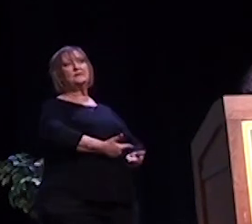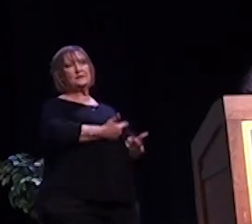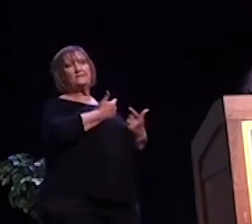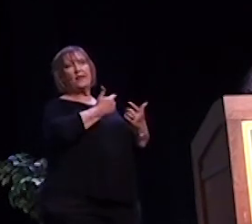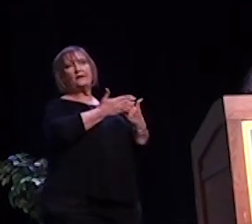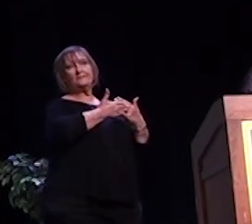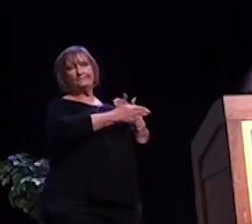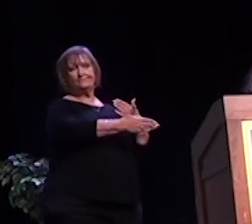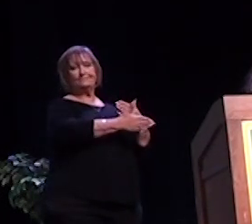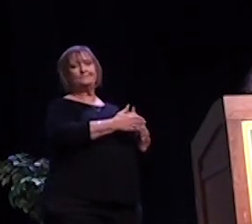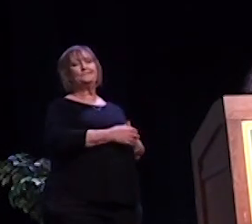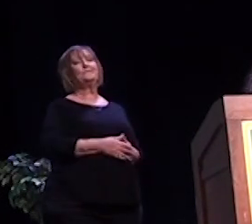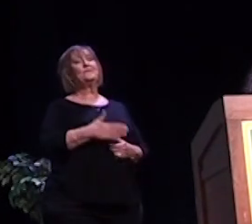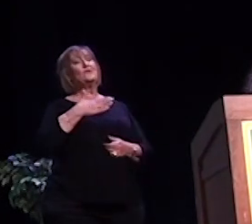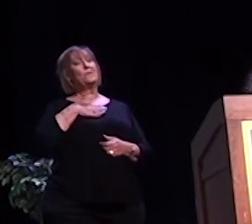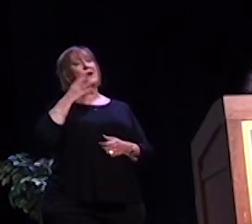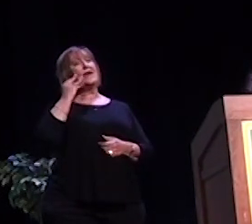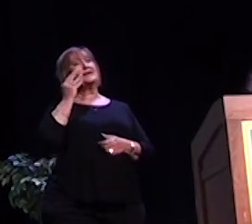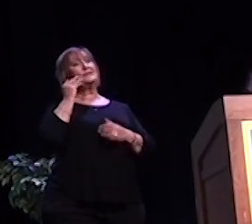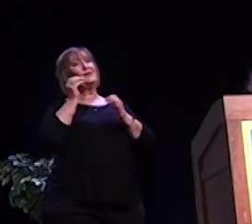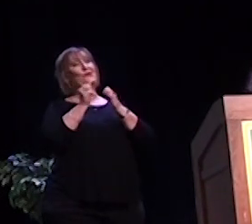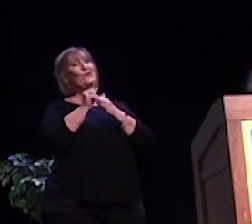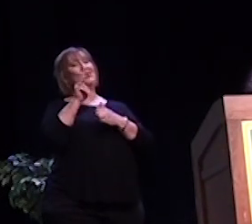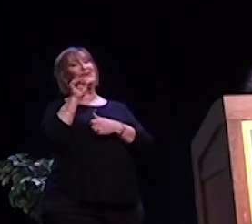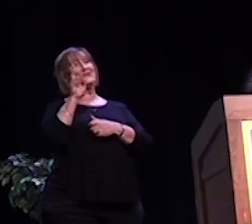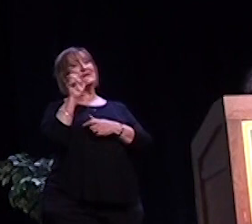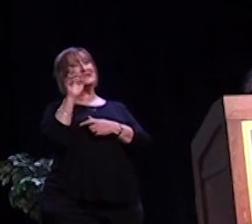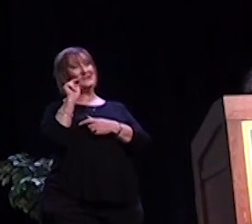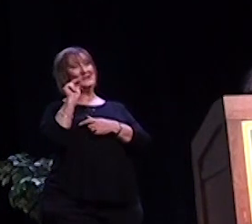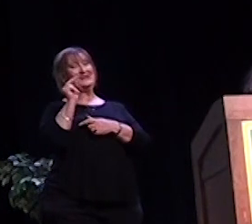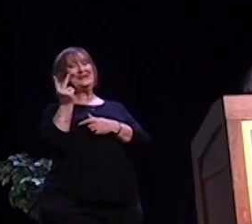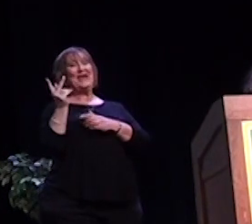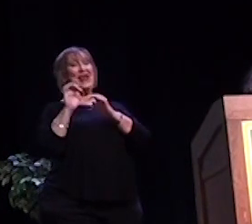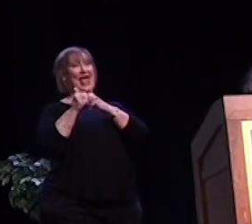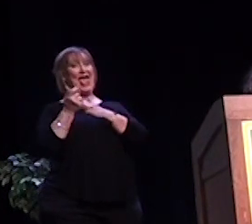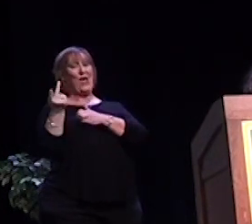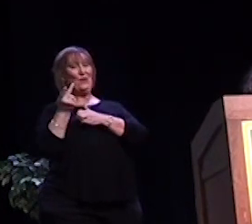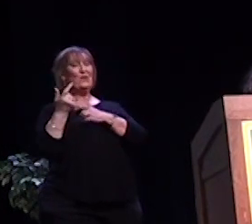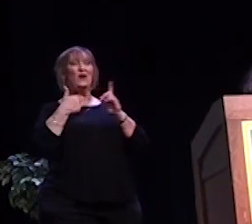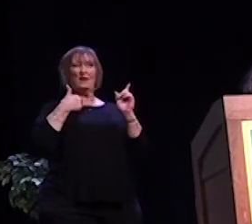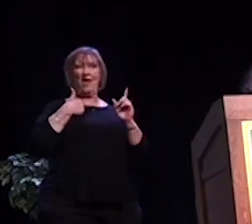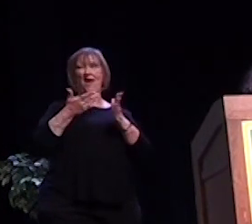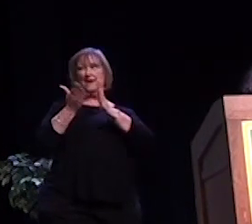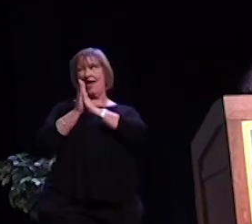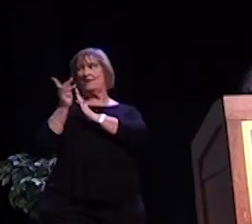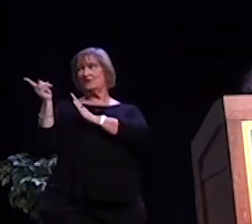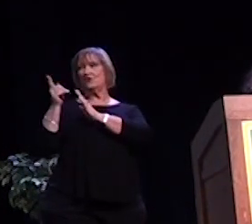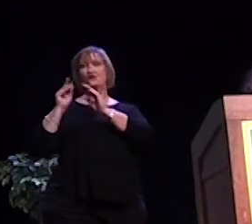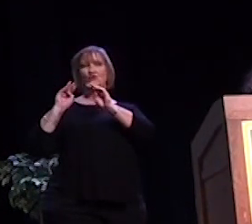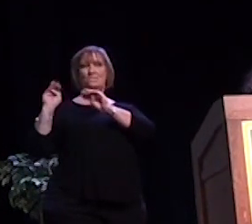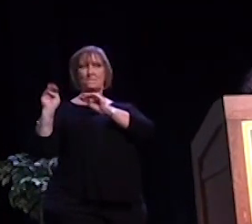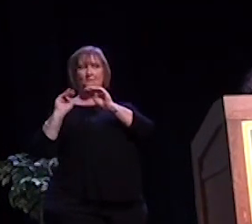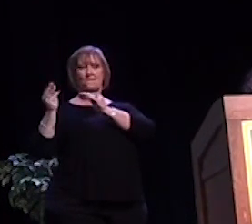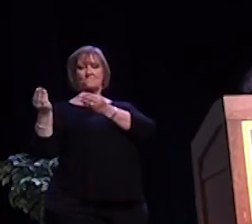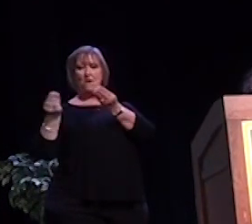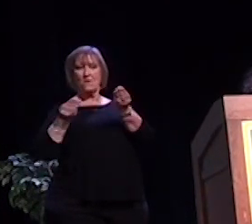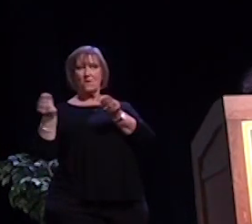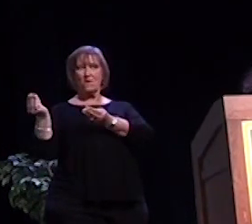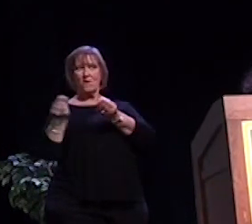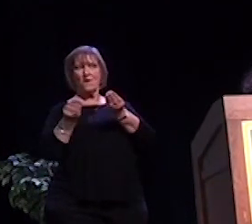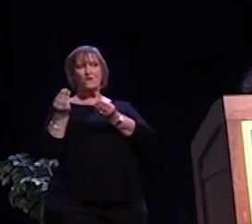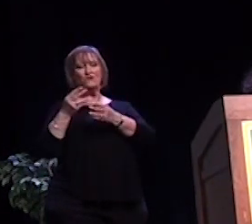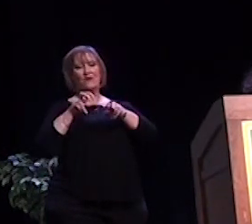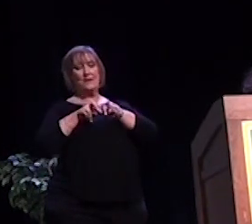My experience with Kristen and the way that she has worked, and one reason why we asked her to moderate this panel is her ability to operate